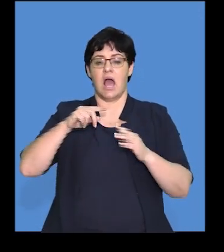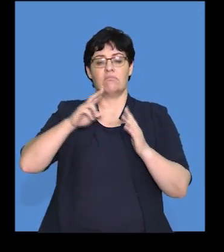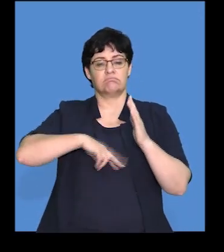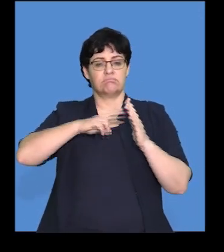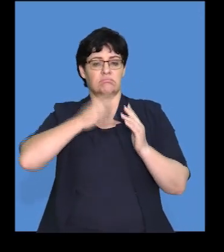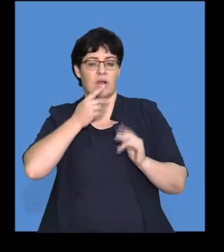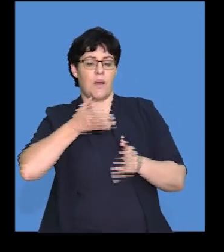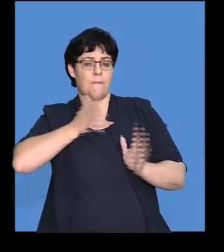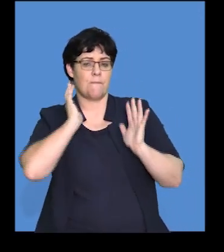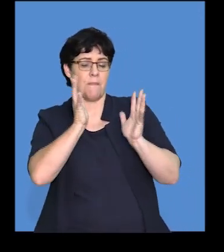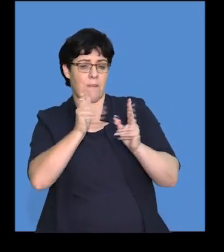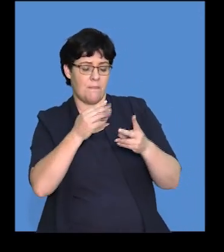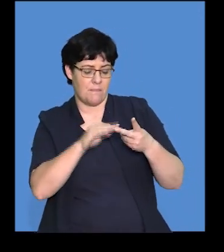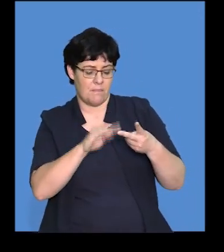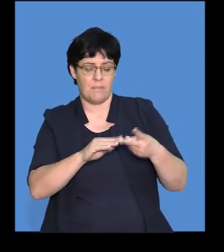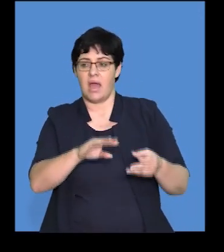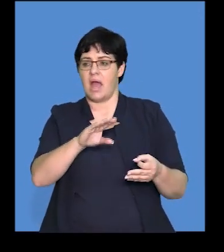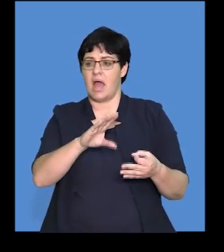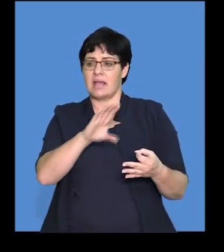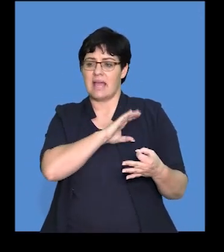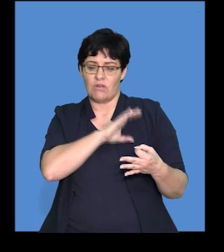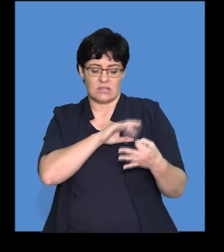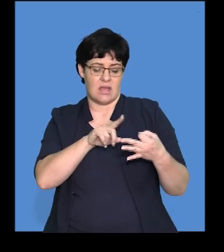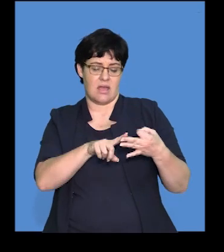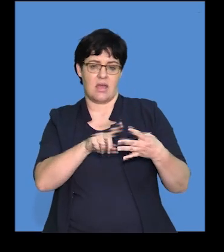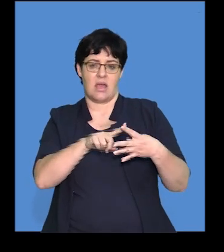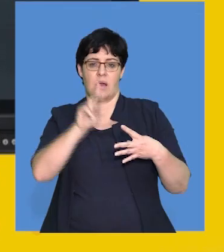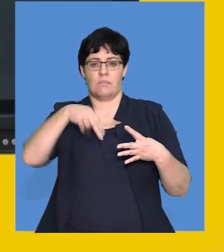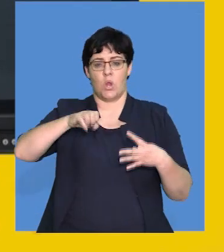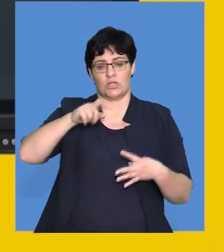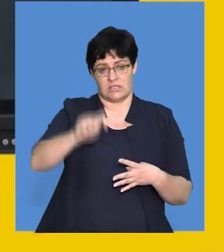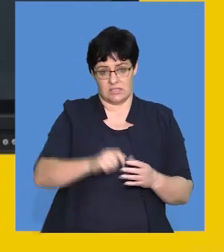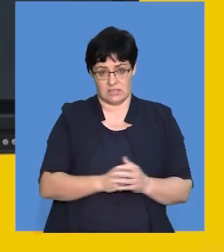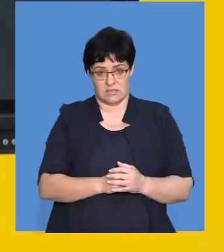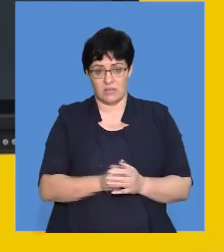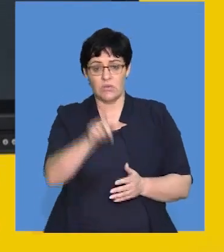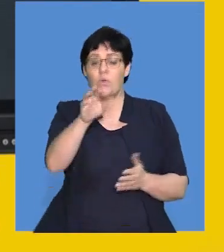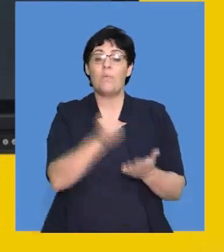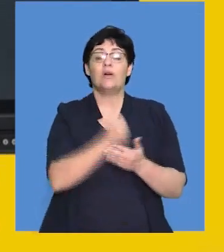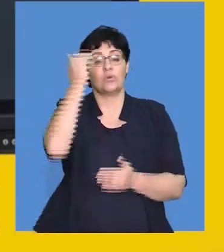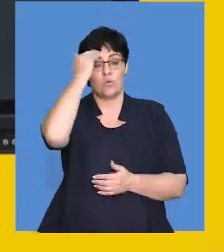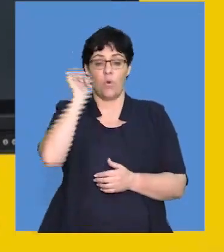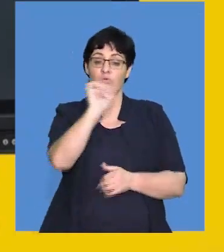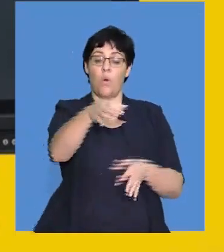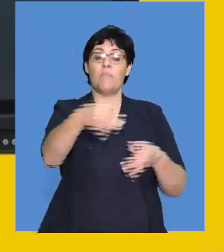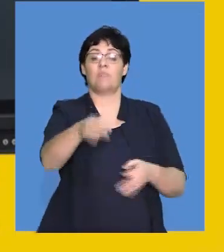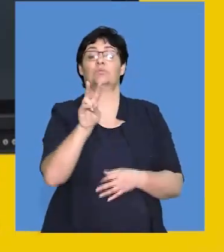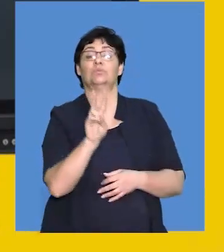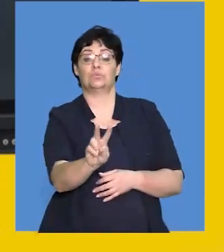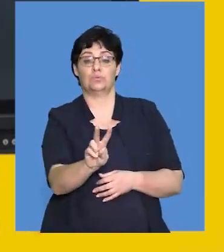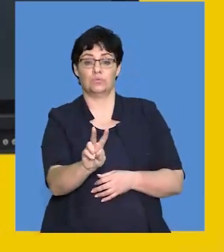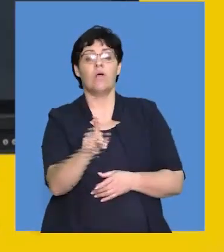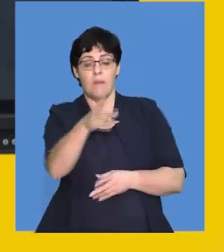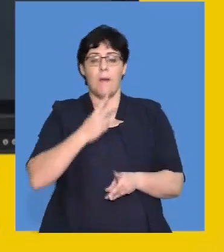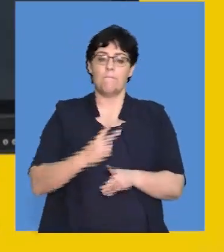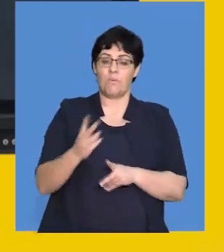narrator, characters, and plot. I need you to know that in your paper 2,